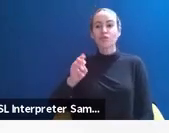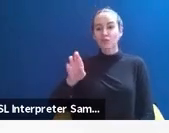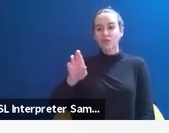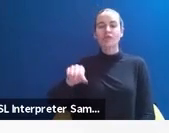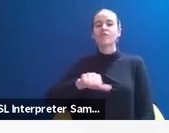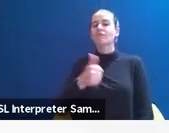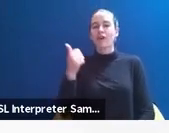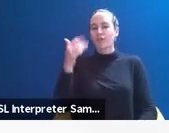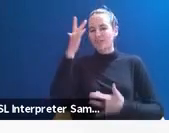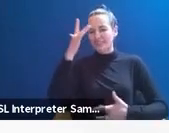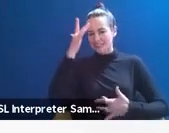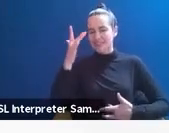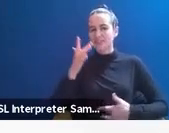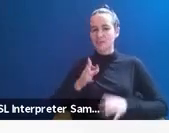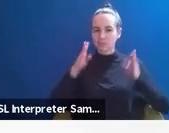diseases.